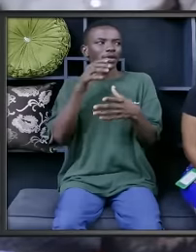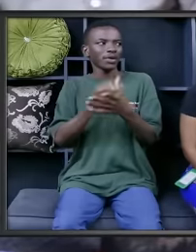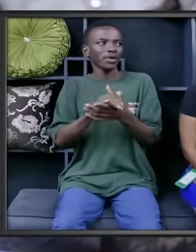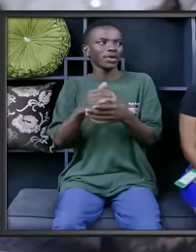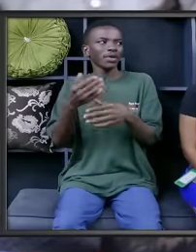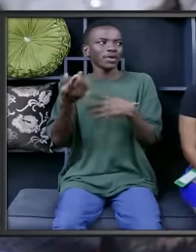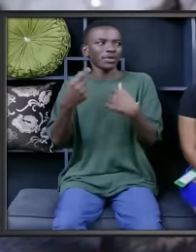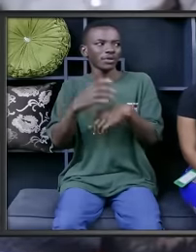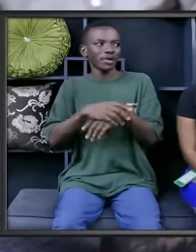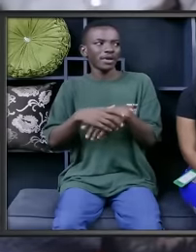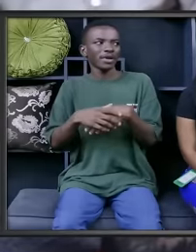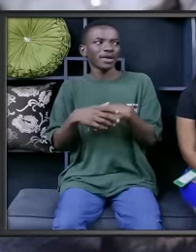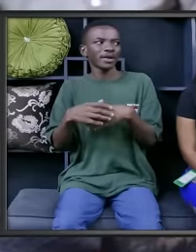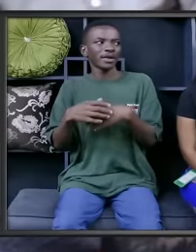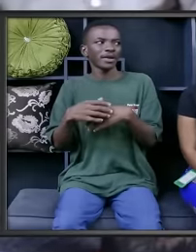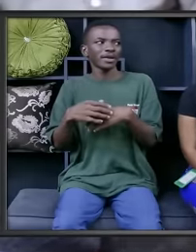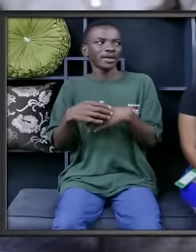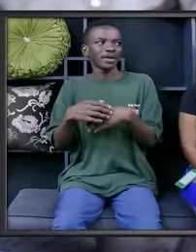wait, my wife. Your husband